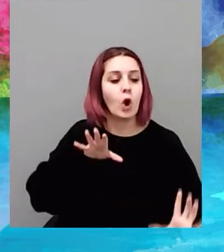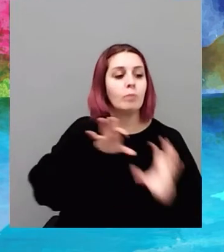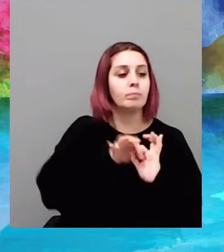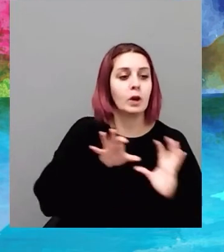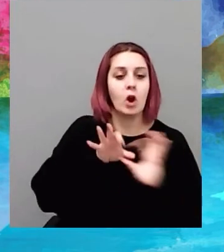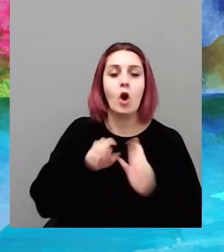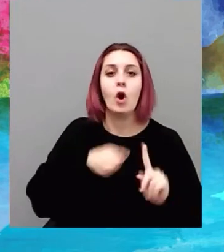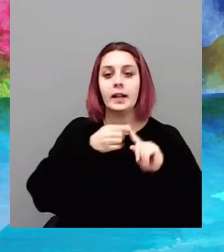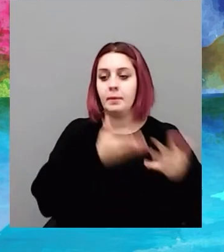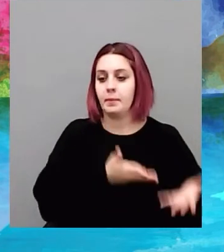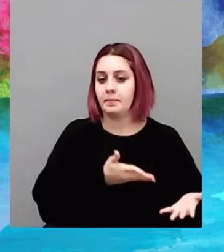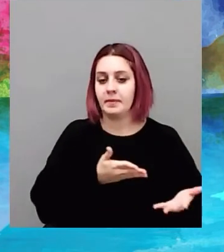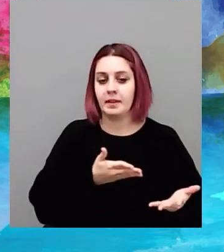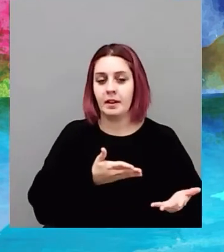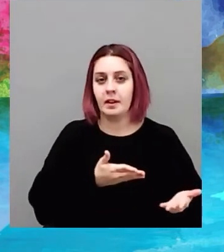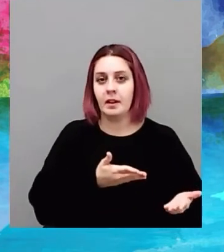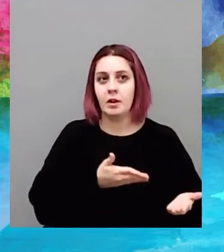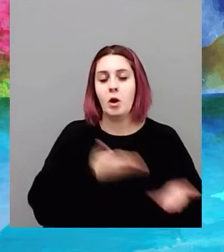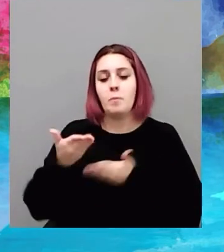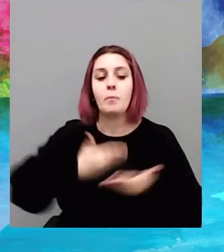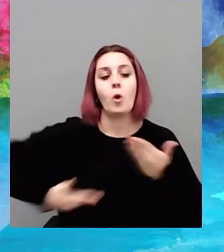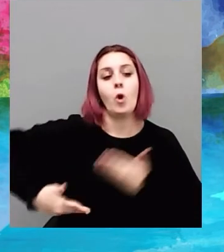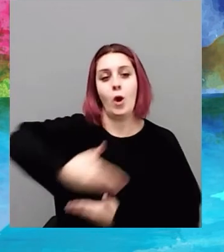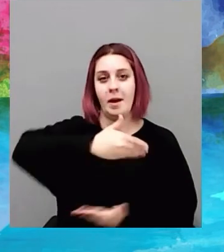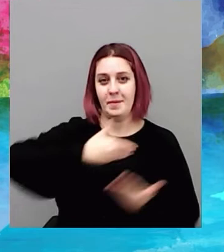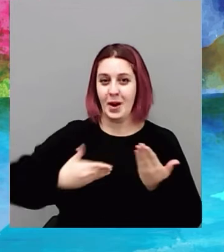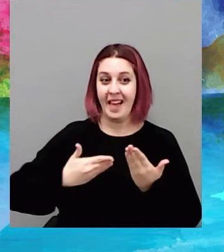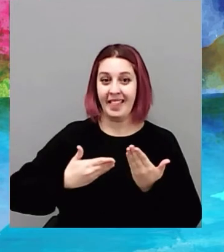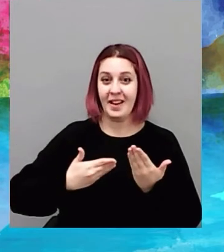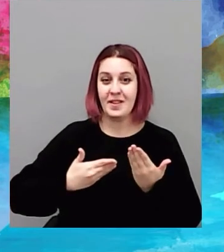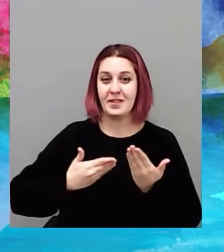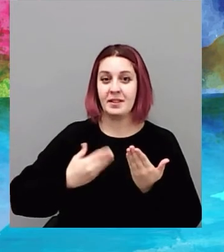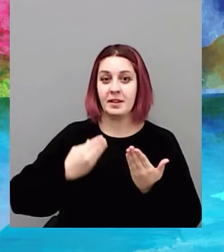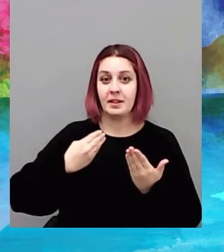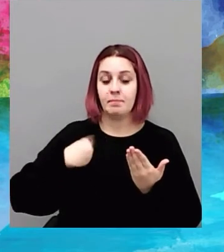to invite them to collaborate with us